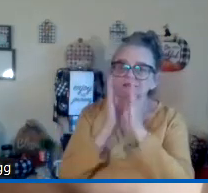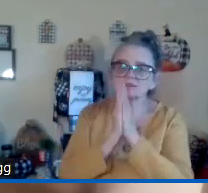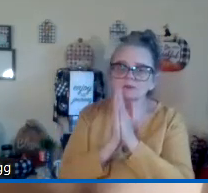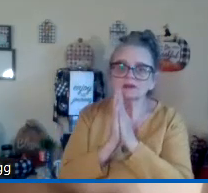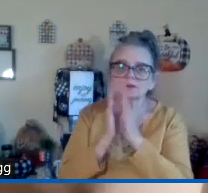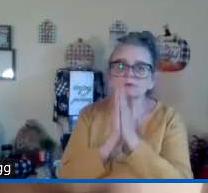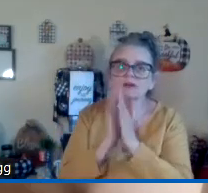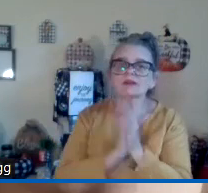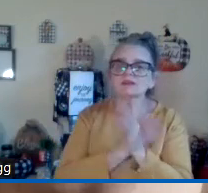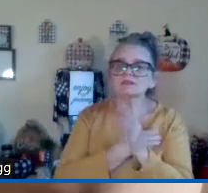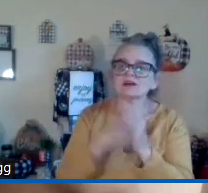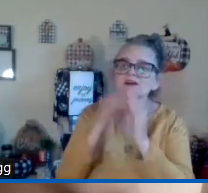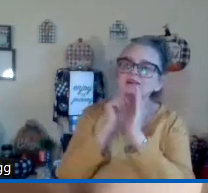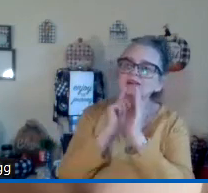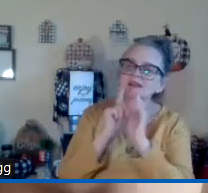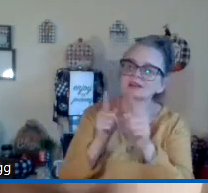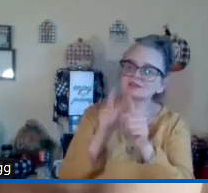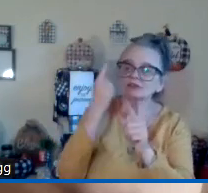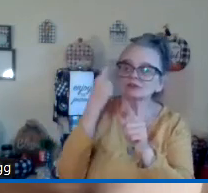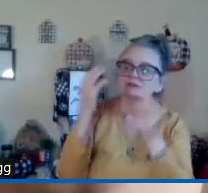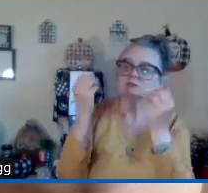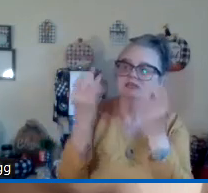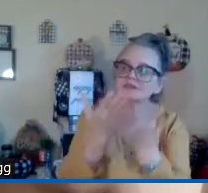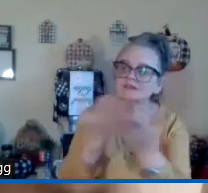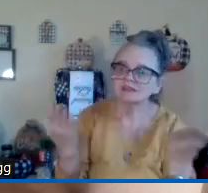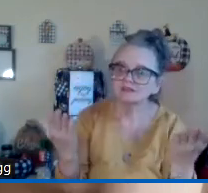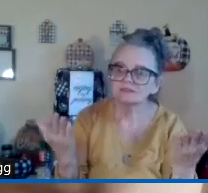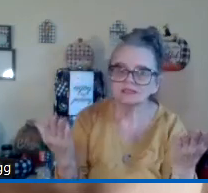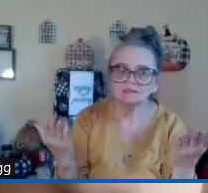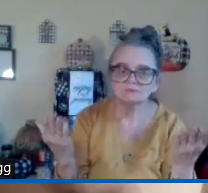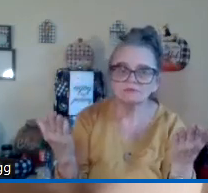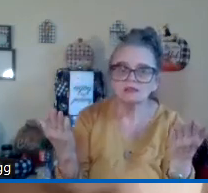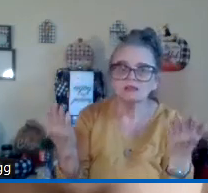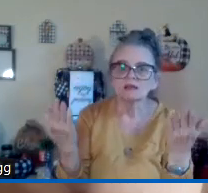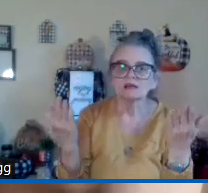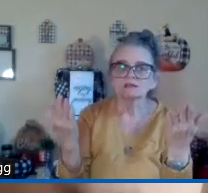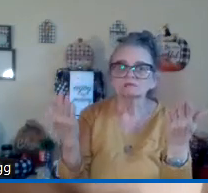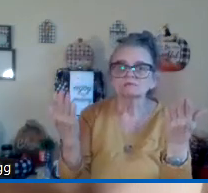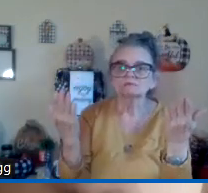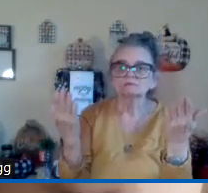Prayer. What is prayer? Prayer is our answer for many things, right?